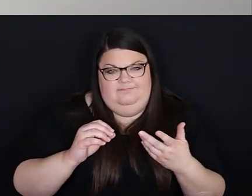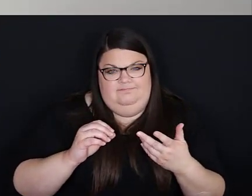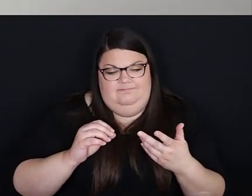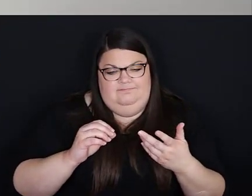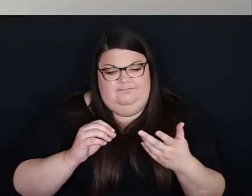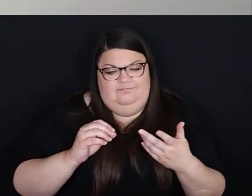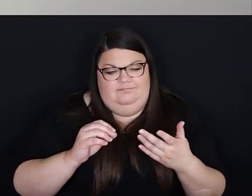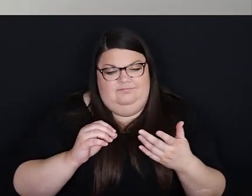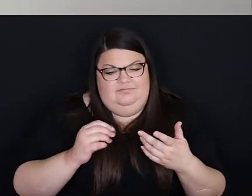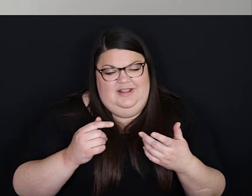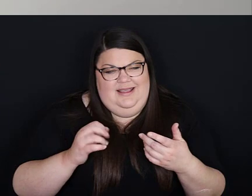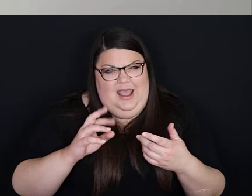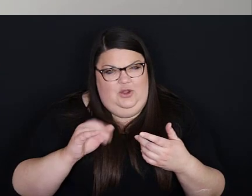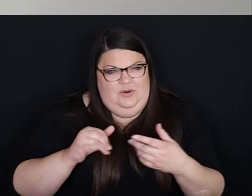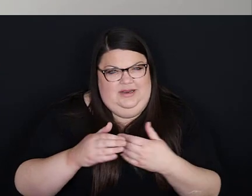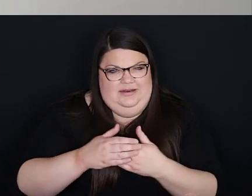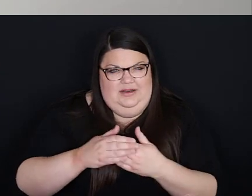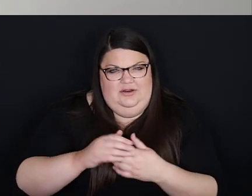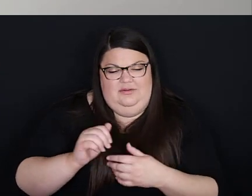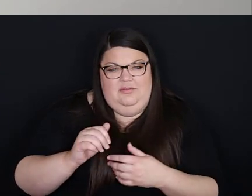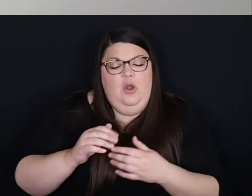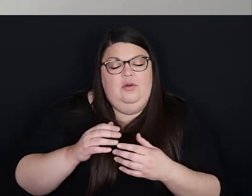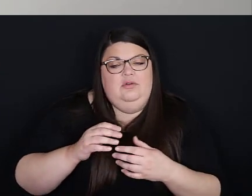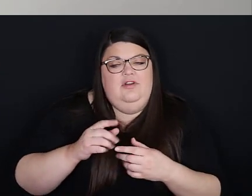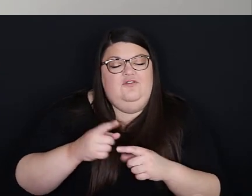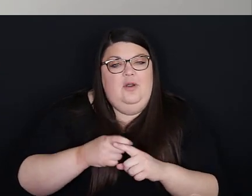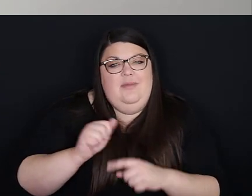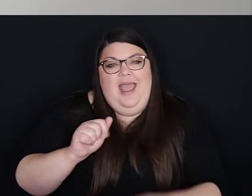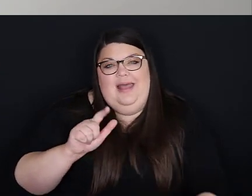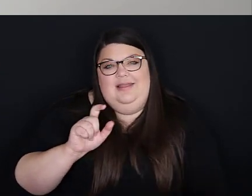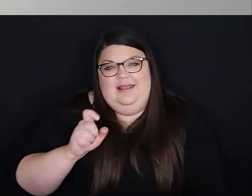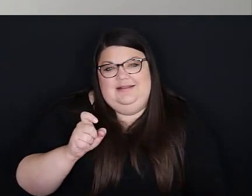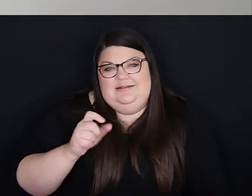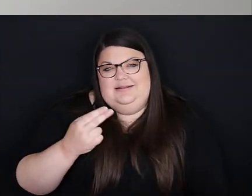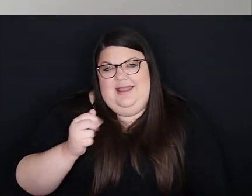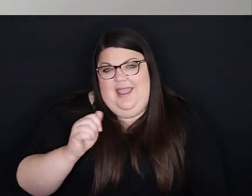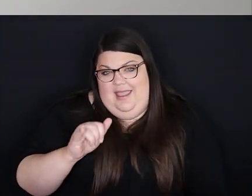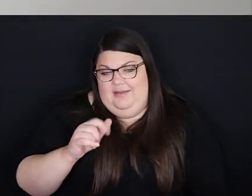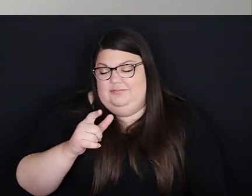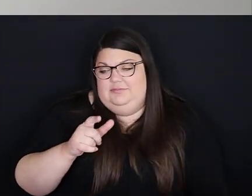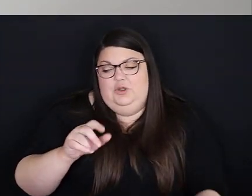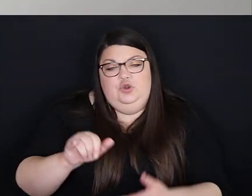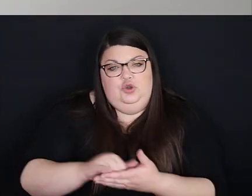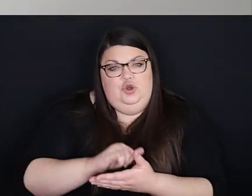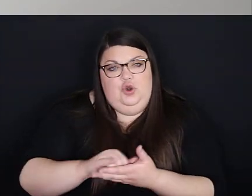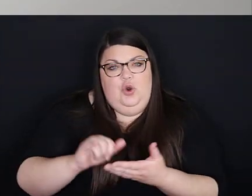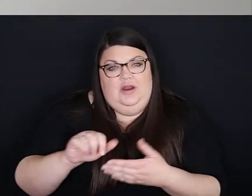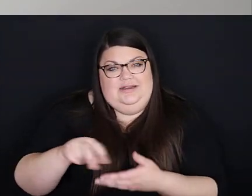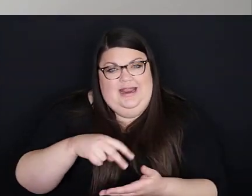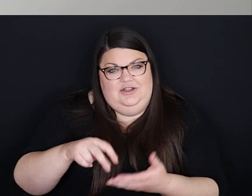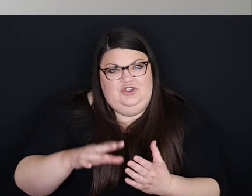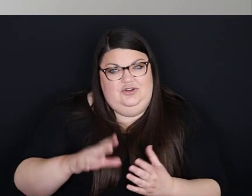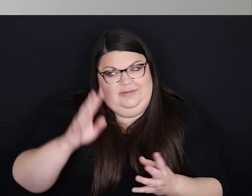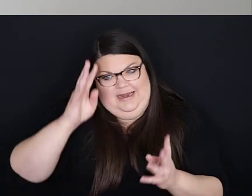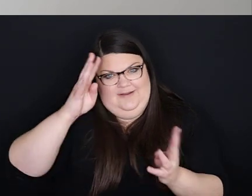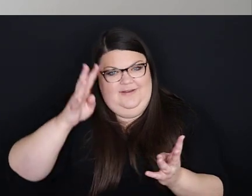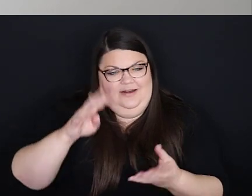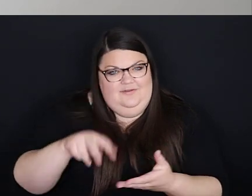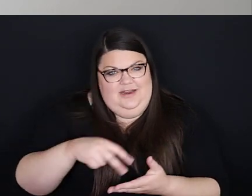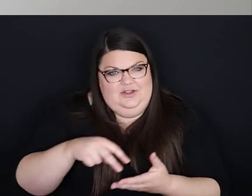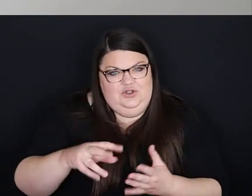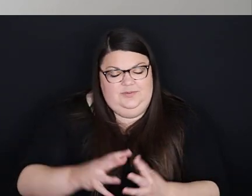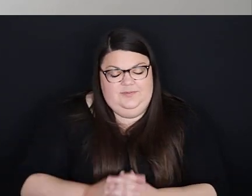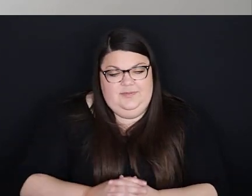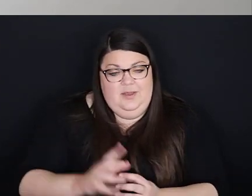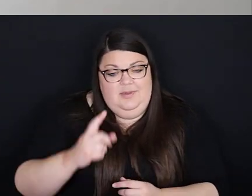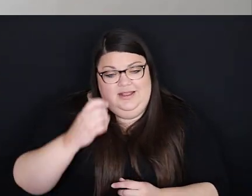at the Tuan Gallery by Alex Hay, who was a New York dancer, you know, one of the innovative dancers.